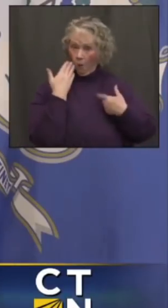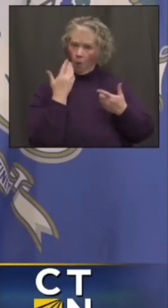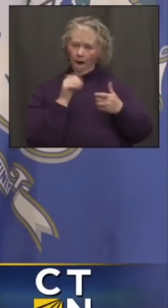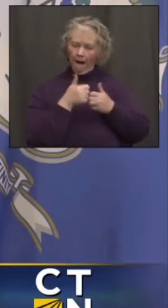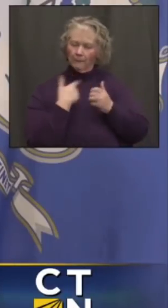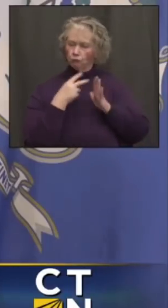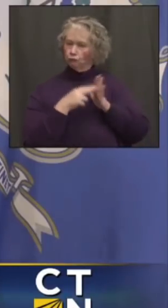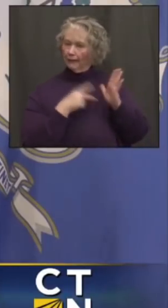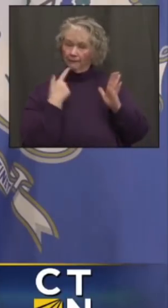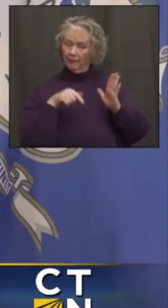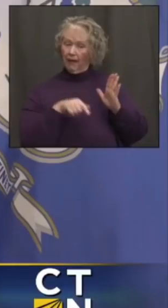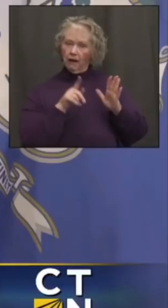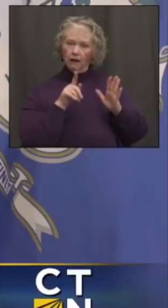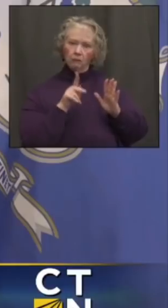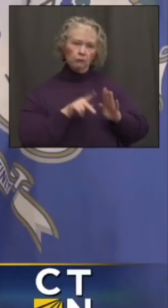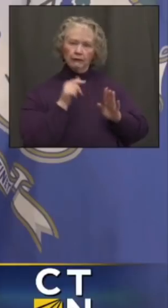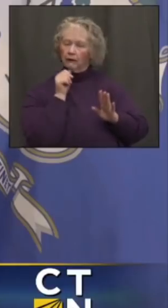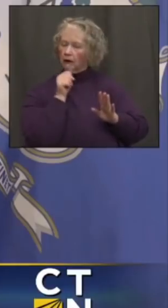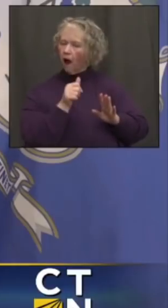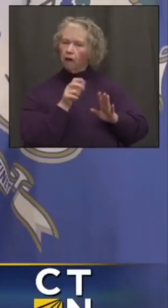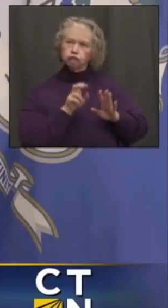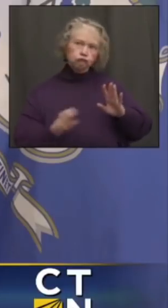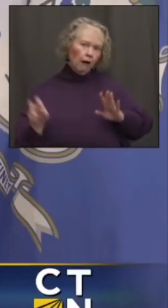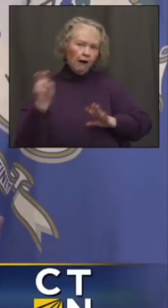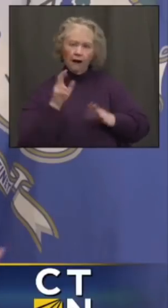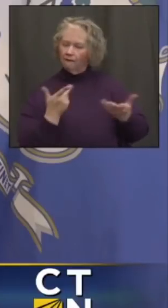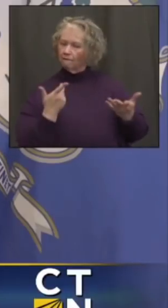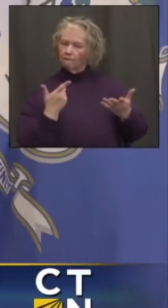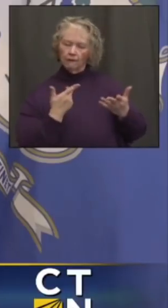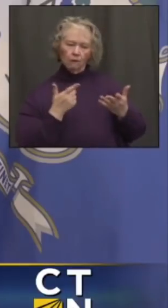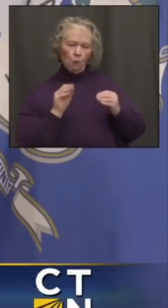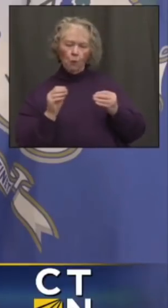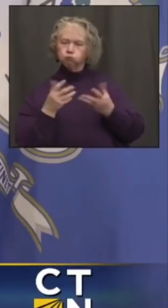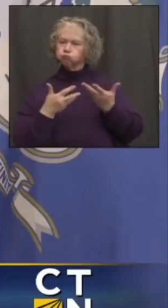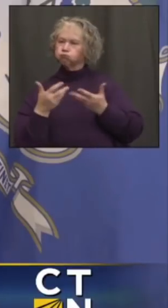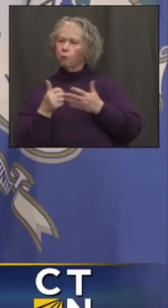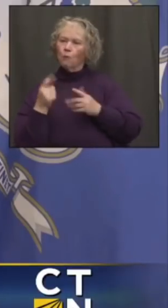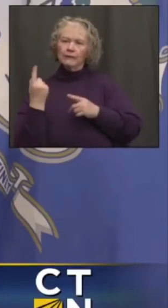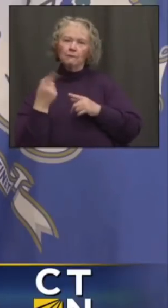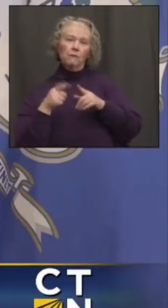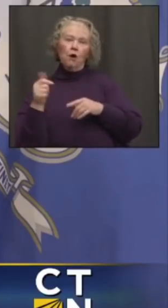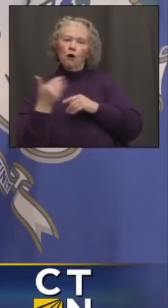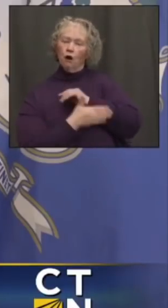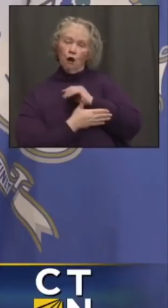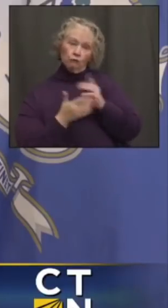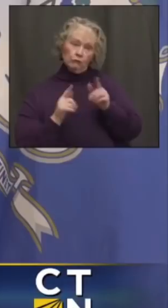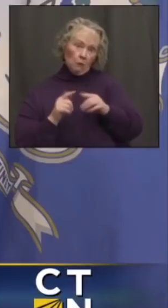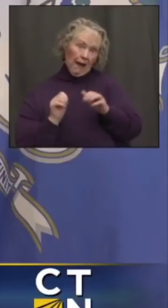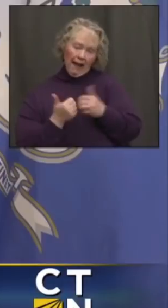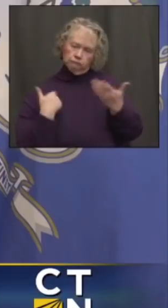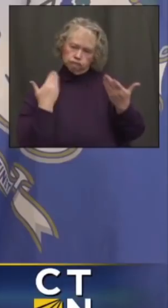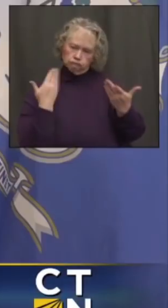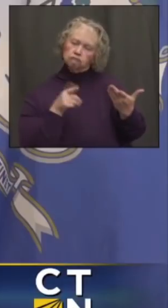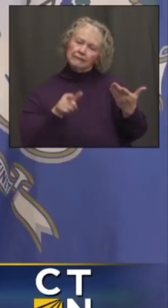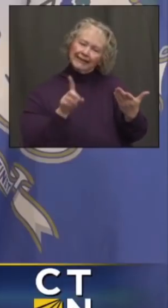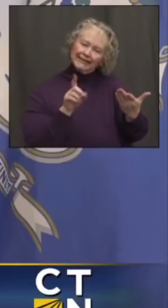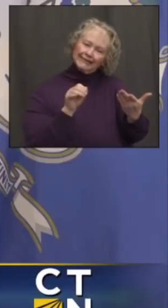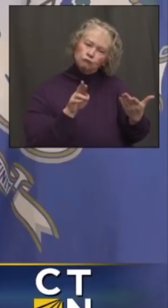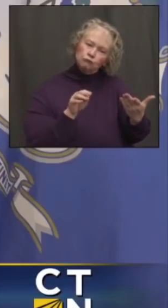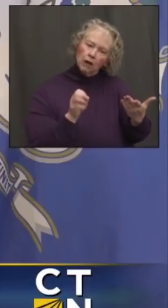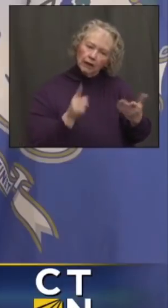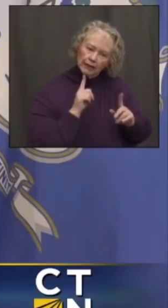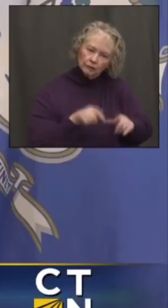done contact tracing? Is there a belief that there are others out there with this strain? I'm going to pass this right to Deirdre. All I know